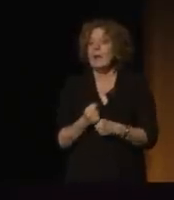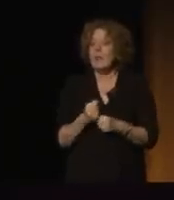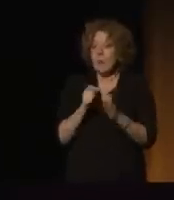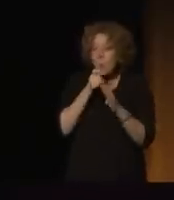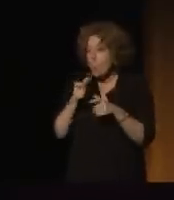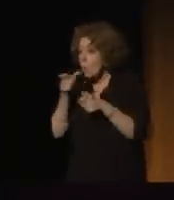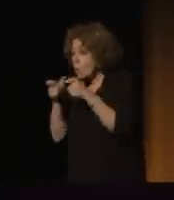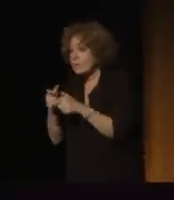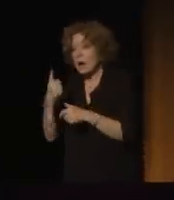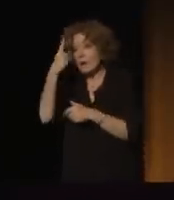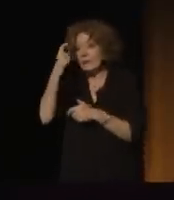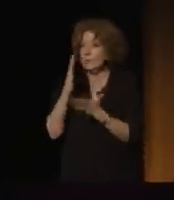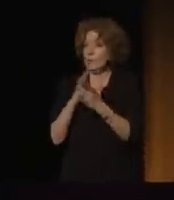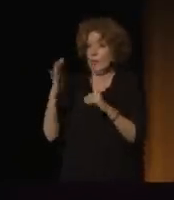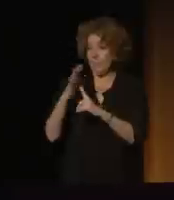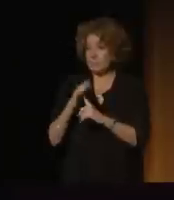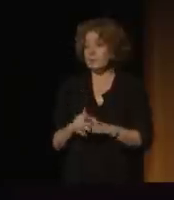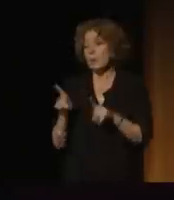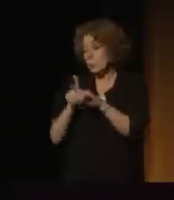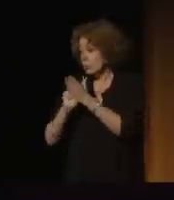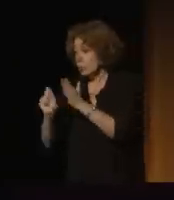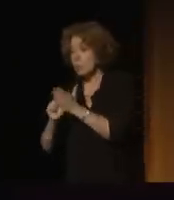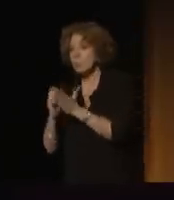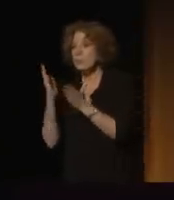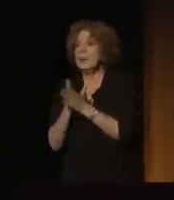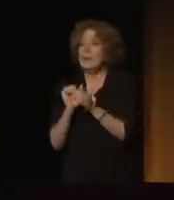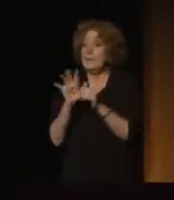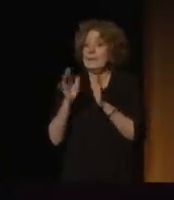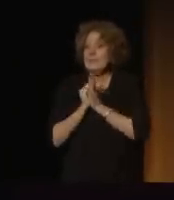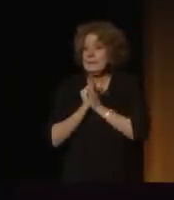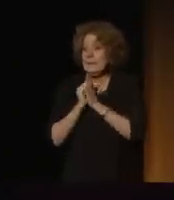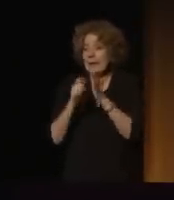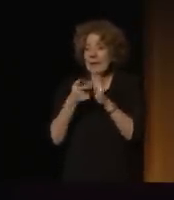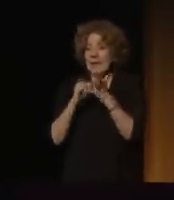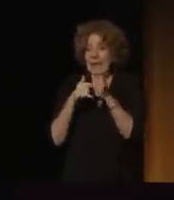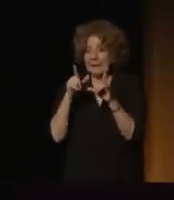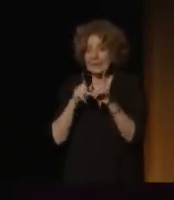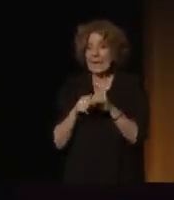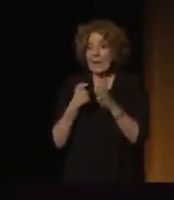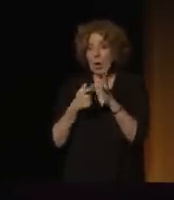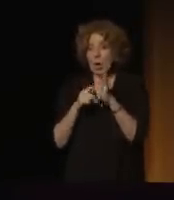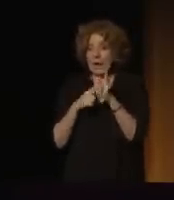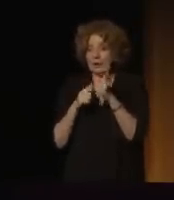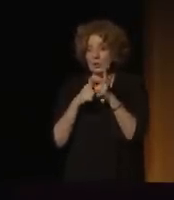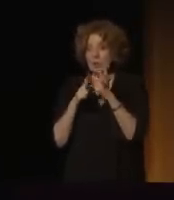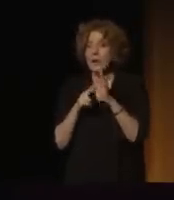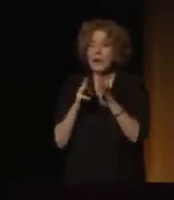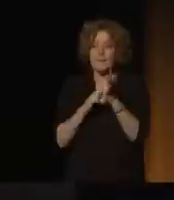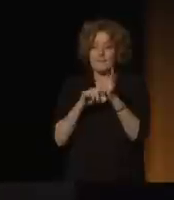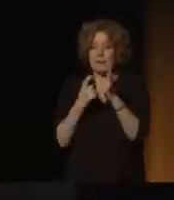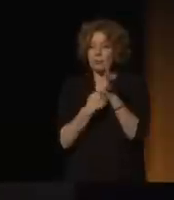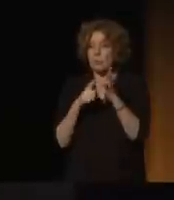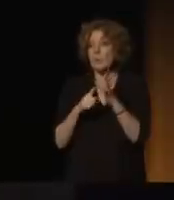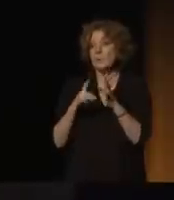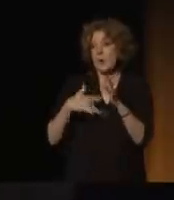matter. She's also the author of the best-selling essay collections, Metropolitan Life and Social Studies. And I would recommend to